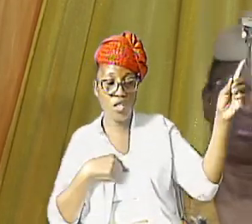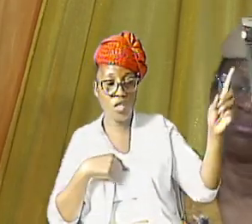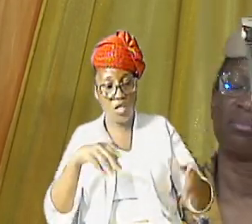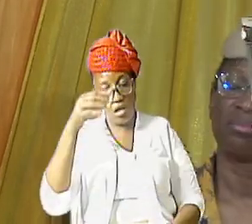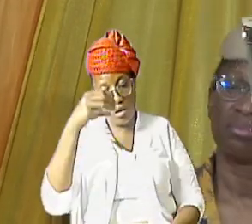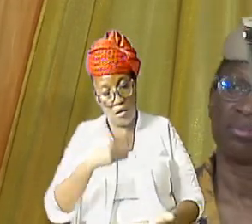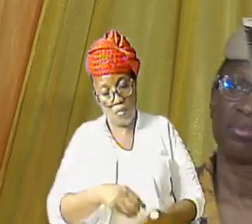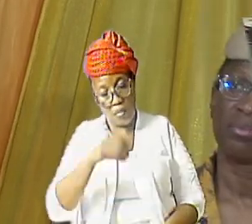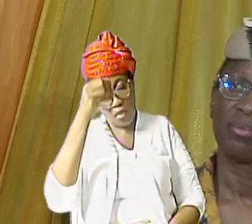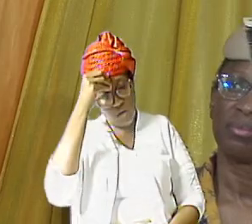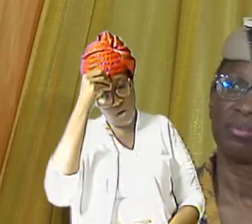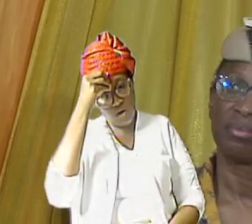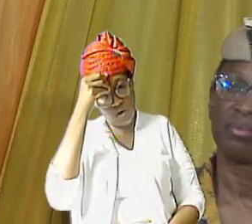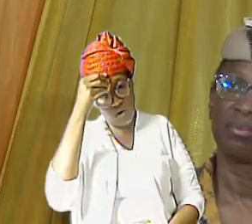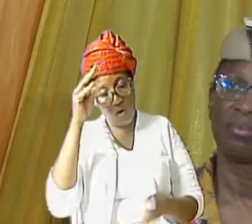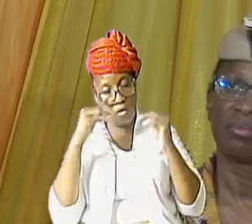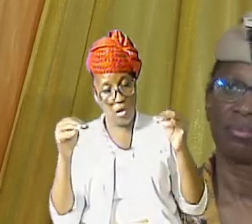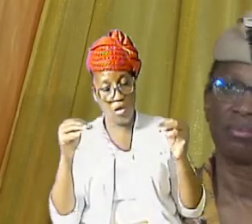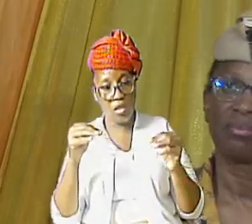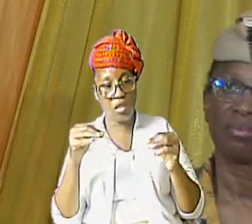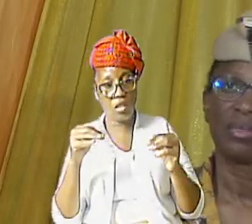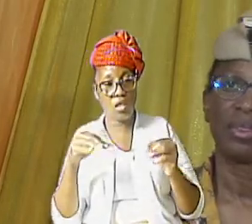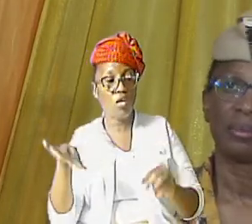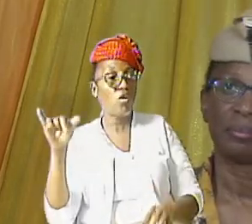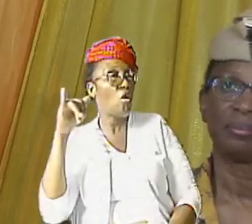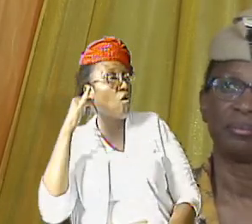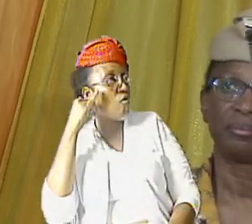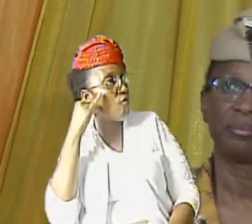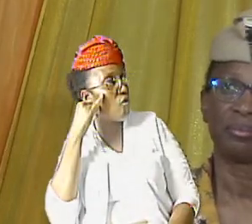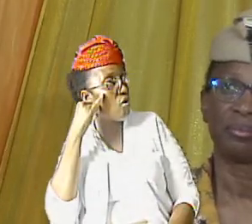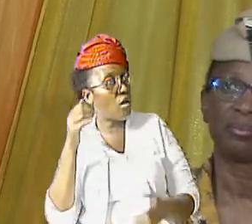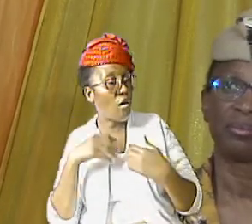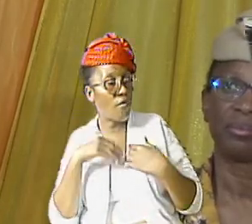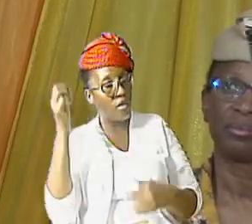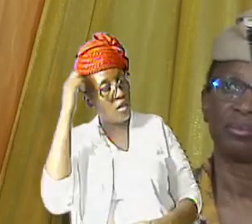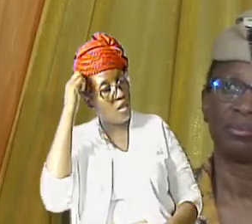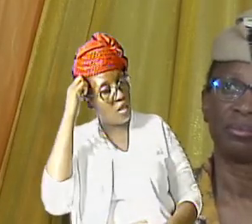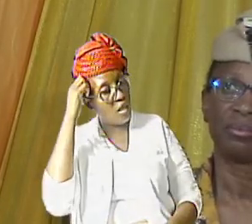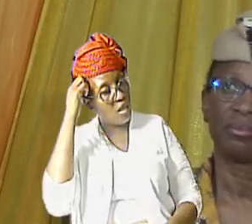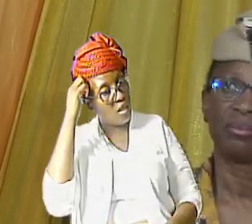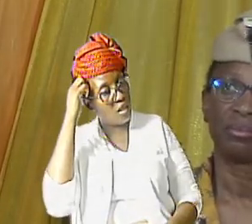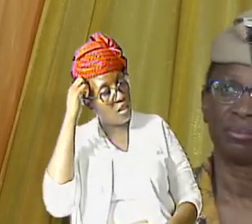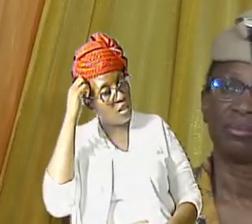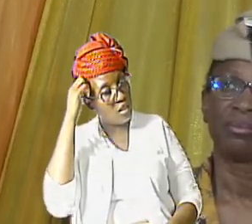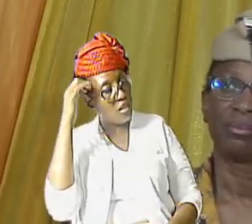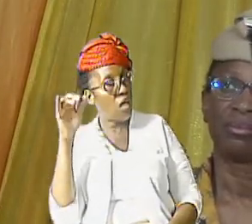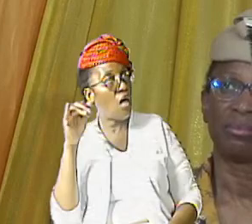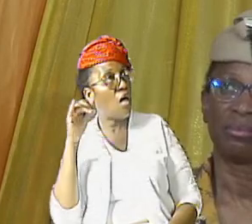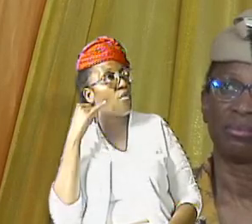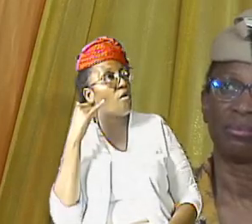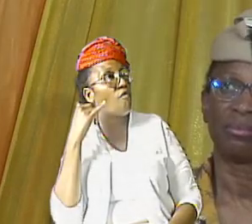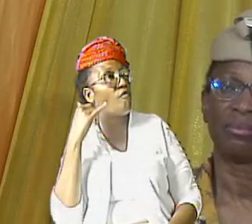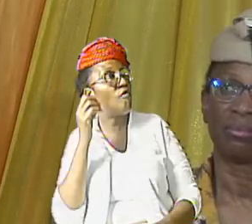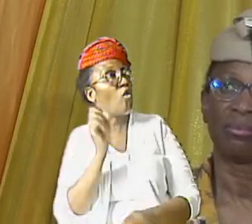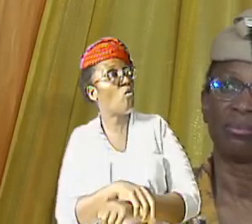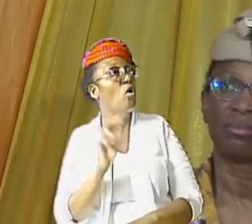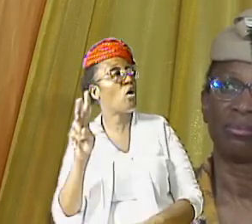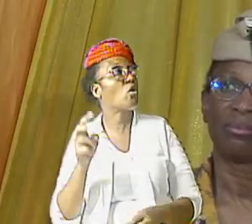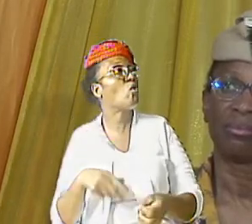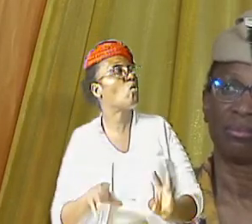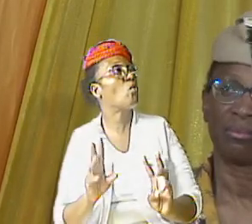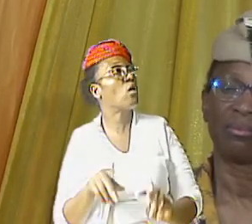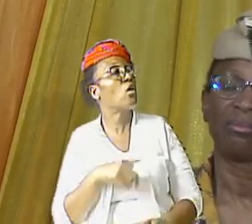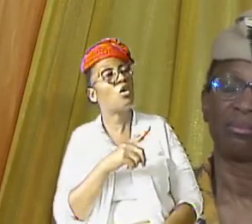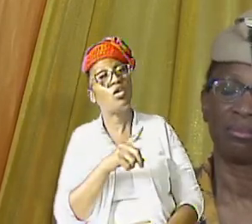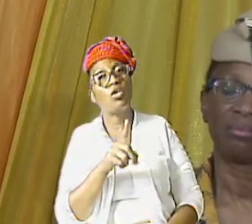learned. You see, a message or a phone call, many times we have it in our head that, you know, the phone works two ways. So if them don't call me, we never call them. But you will